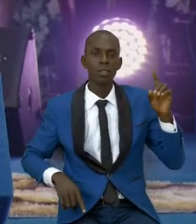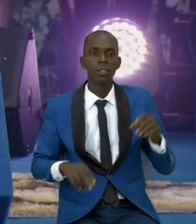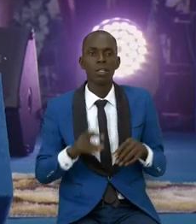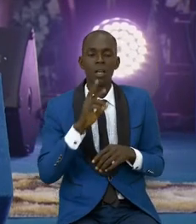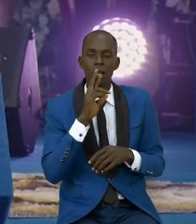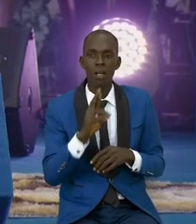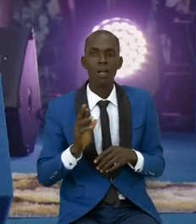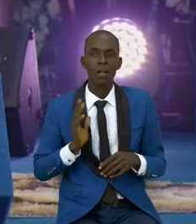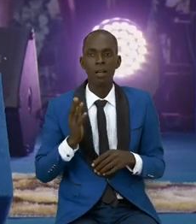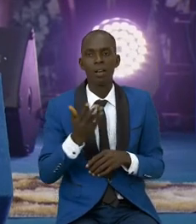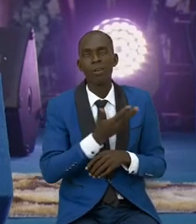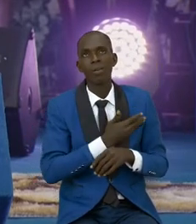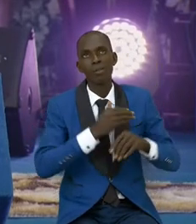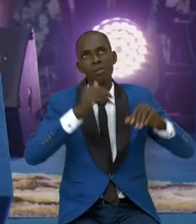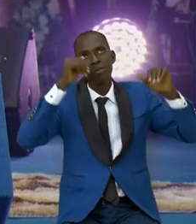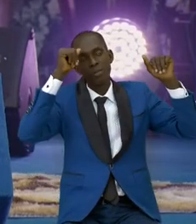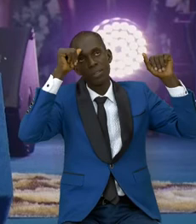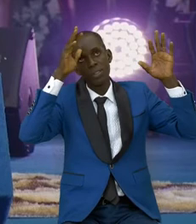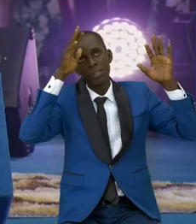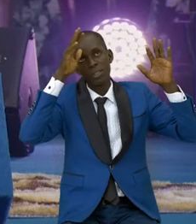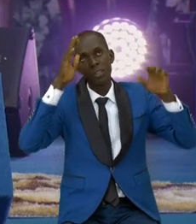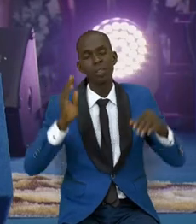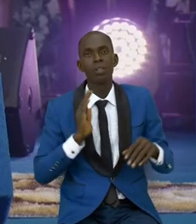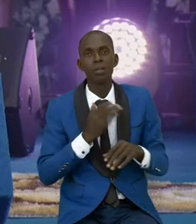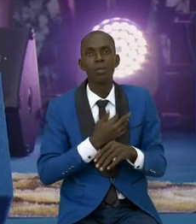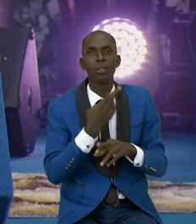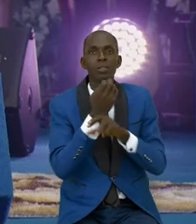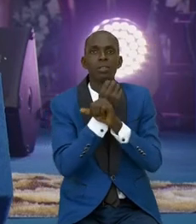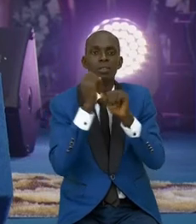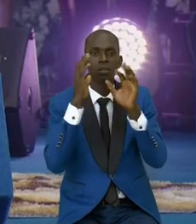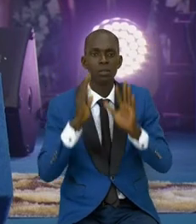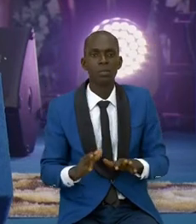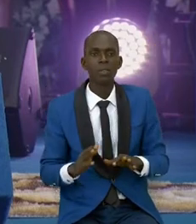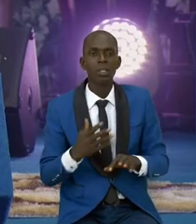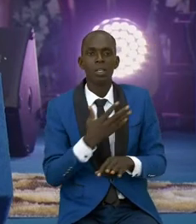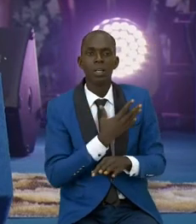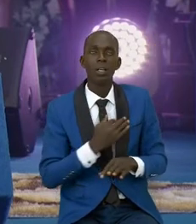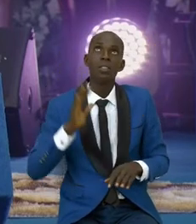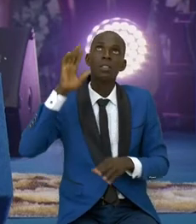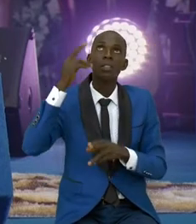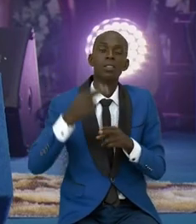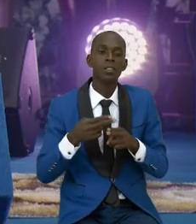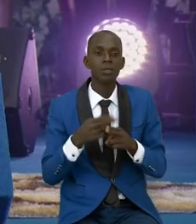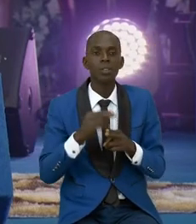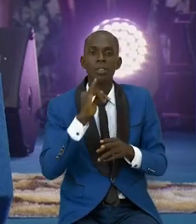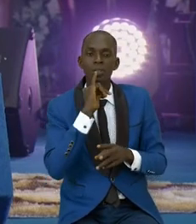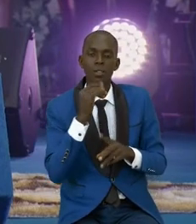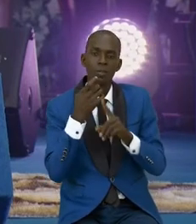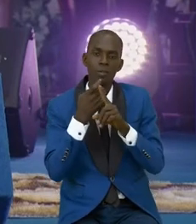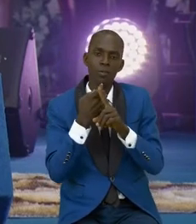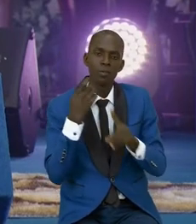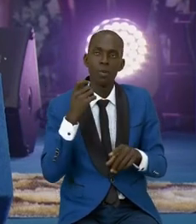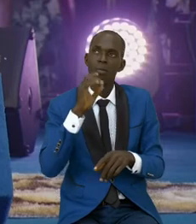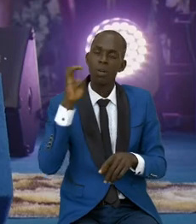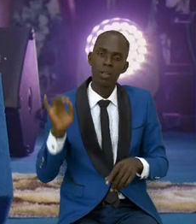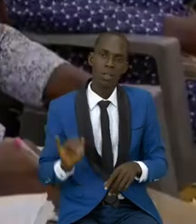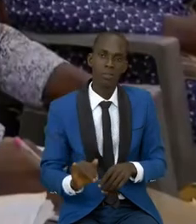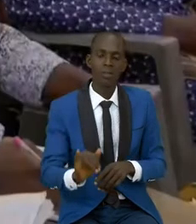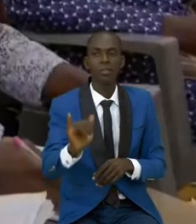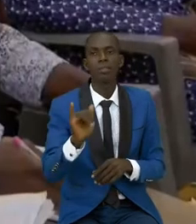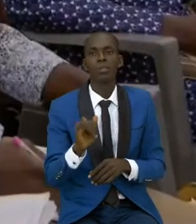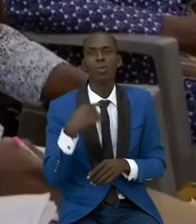our father, our redeemer, and thy name is from everlasting.